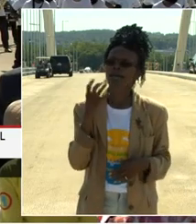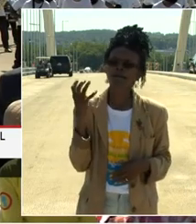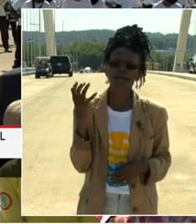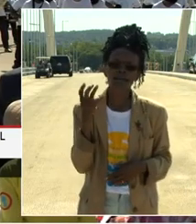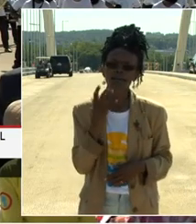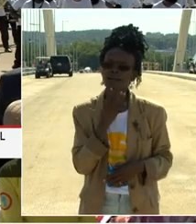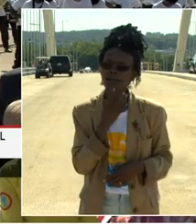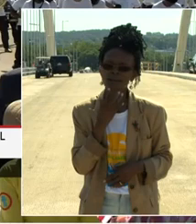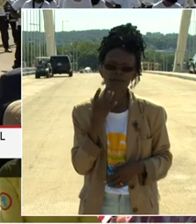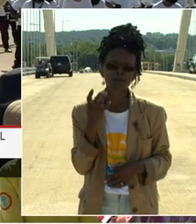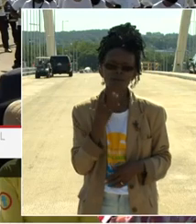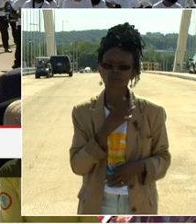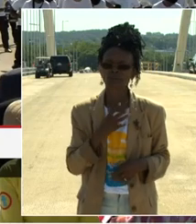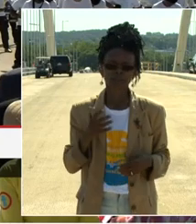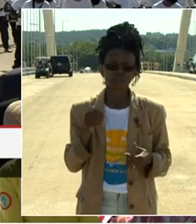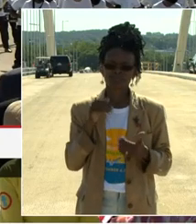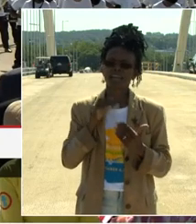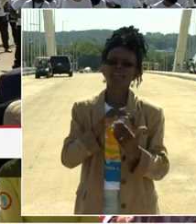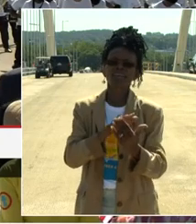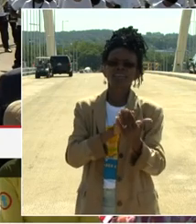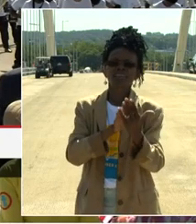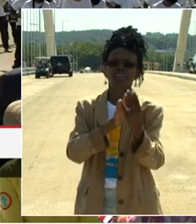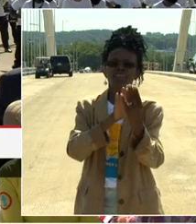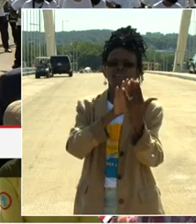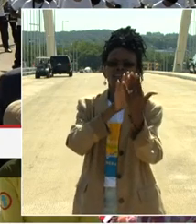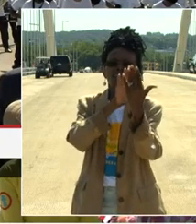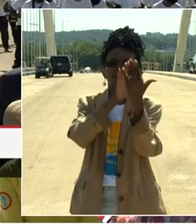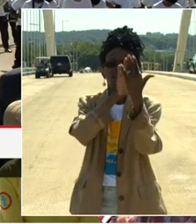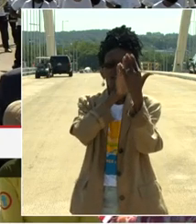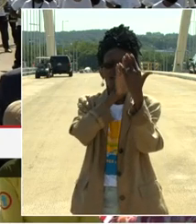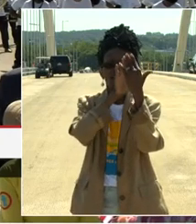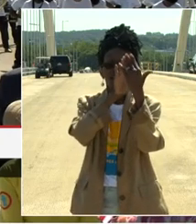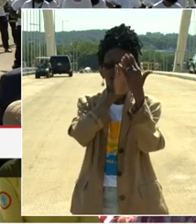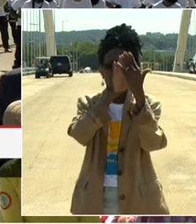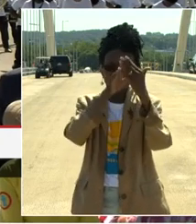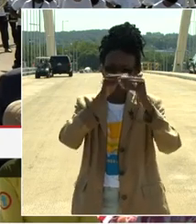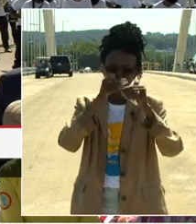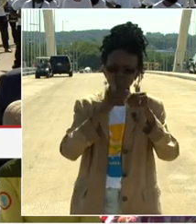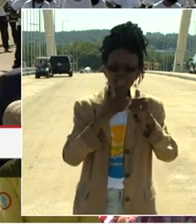us, facing the